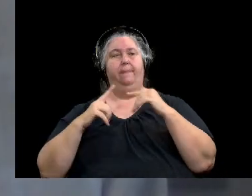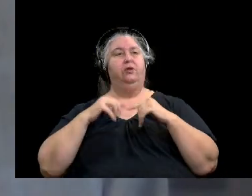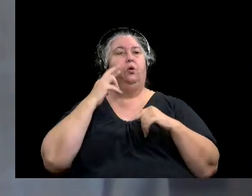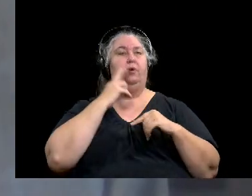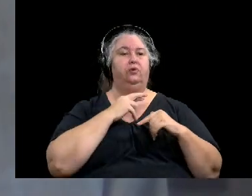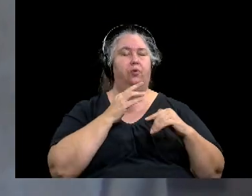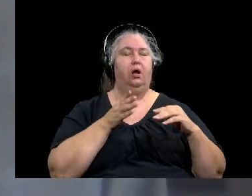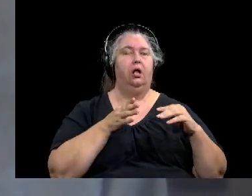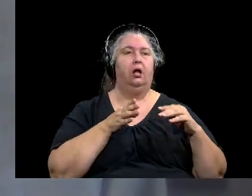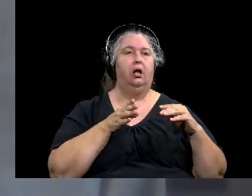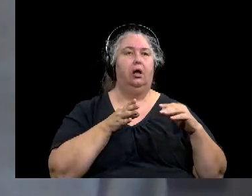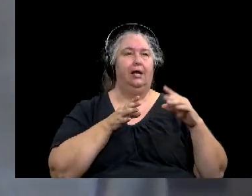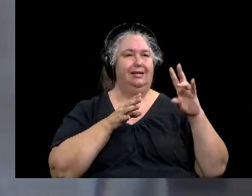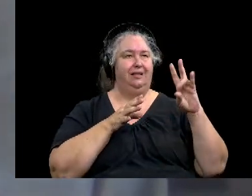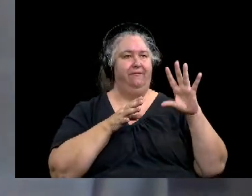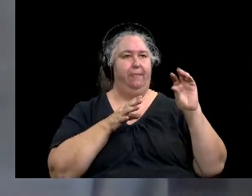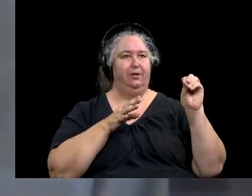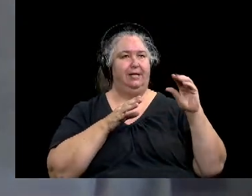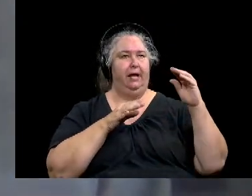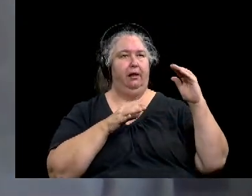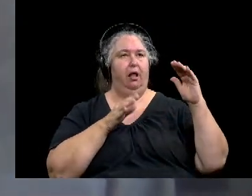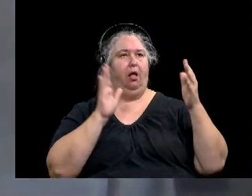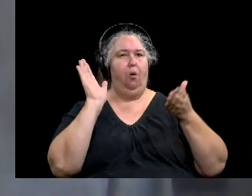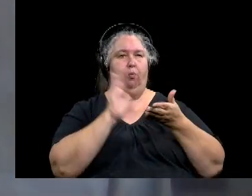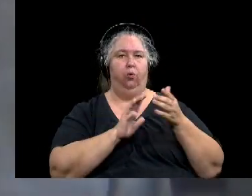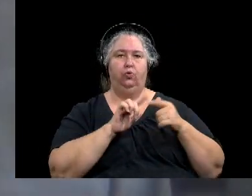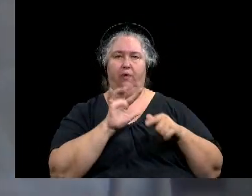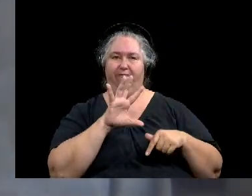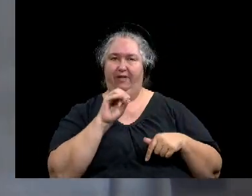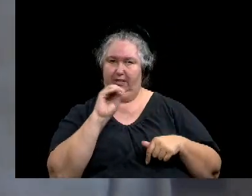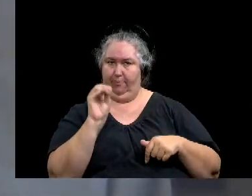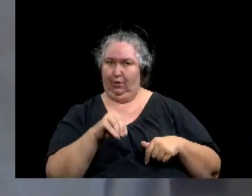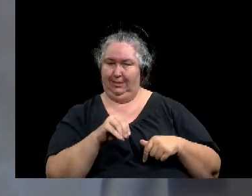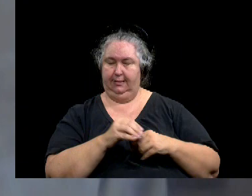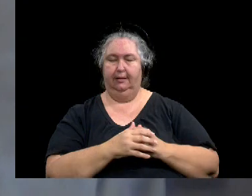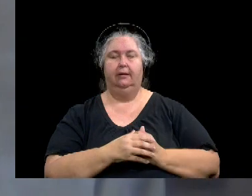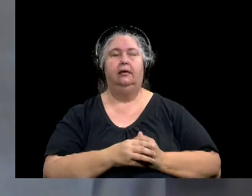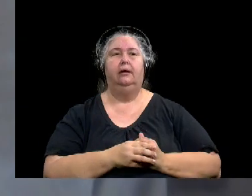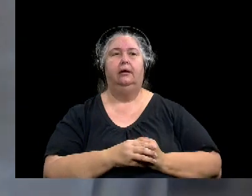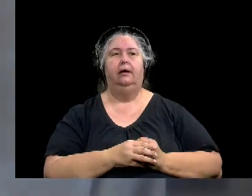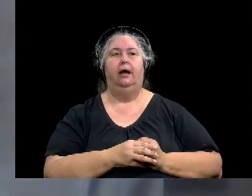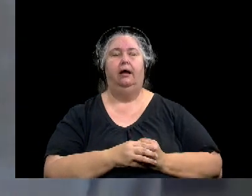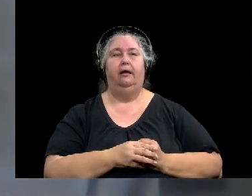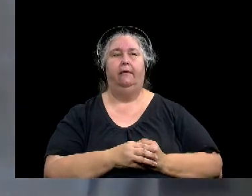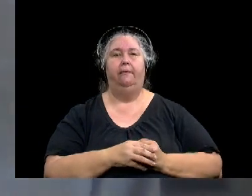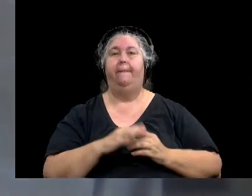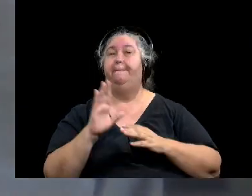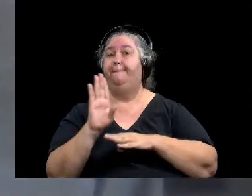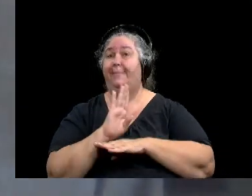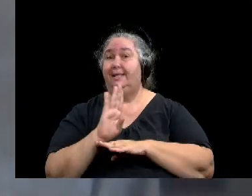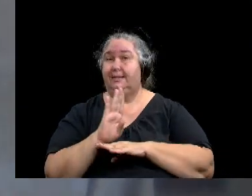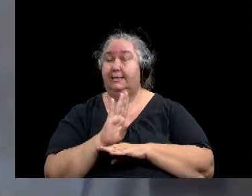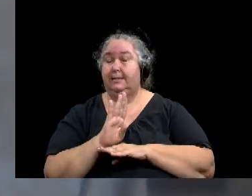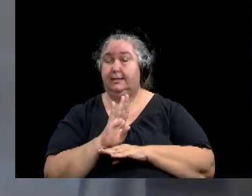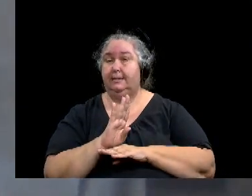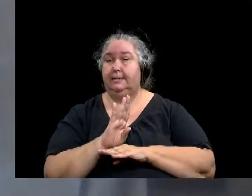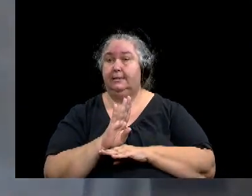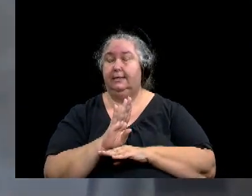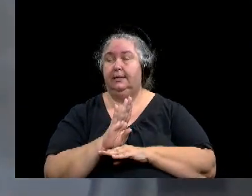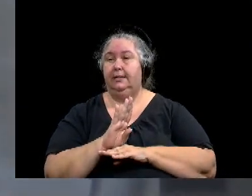go to from 75% capacity to 50% capacity. And businesses would